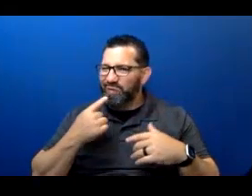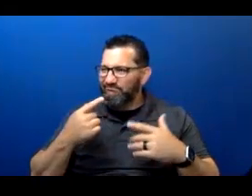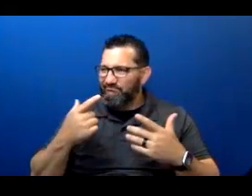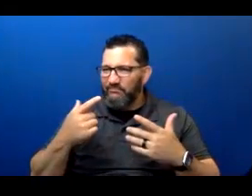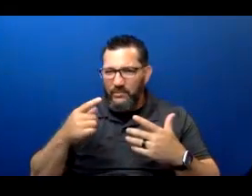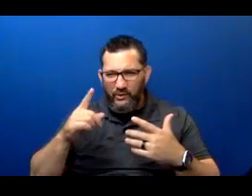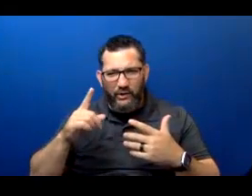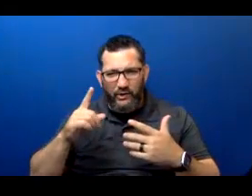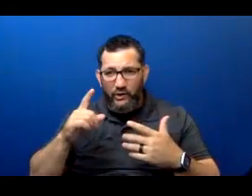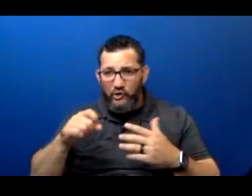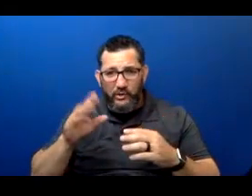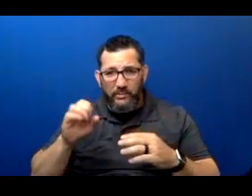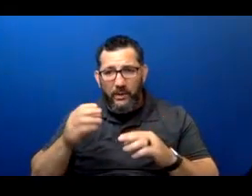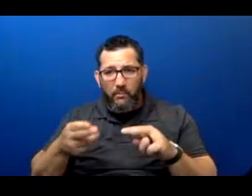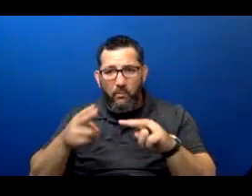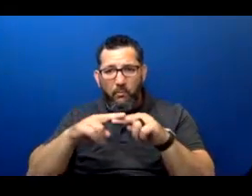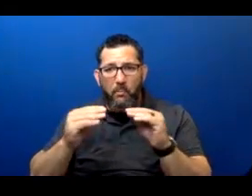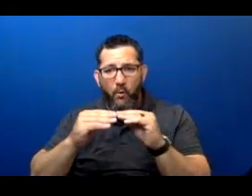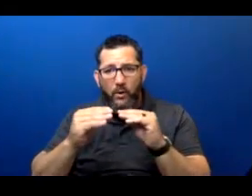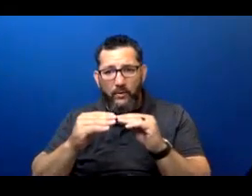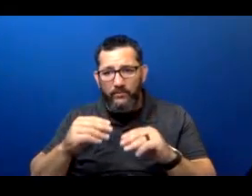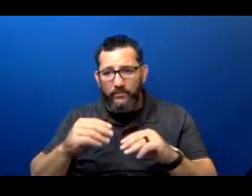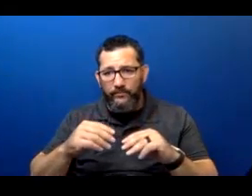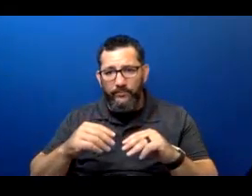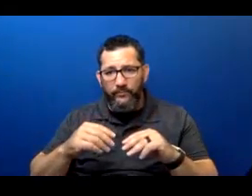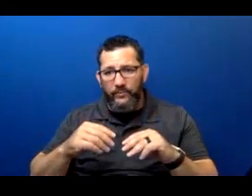that it was not more due to